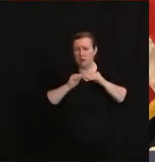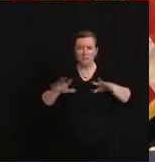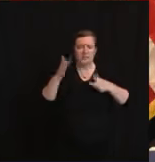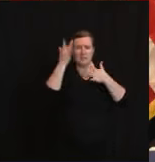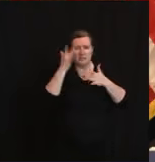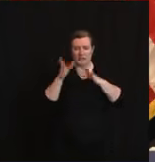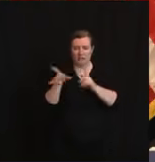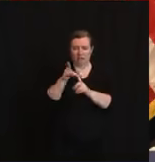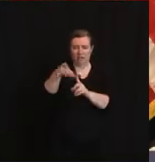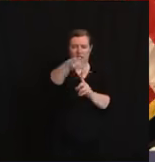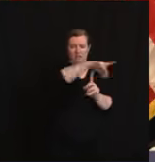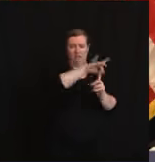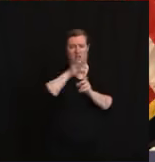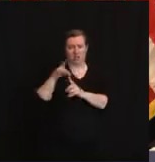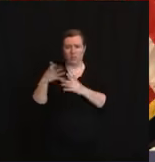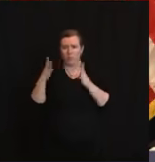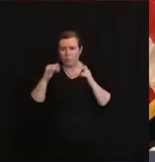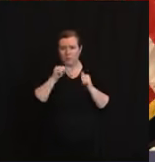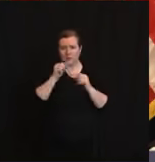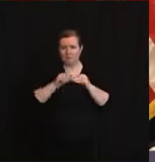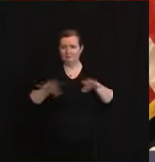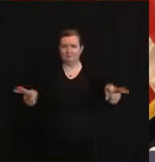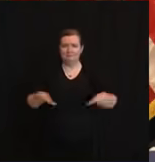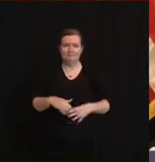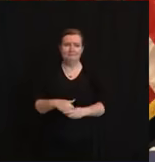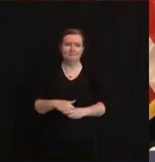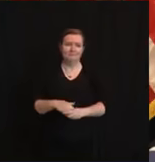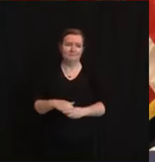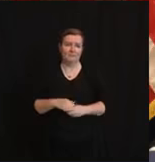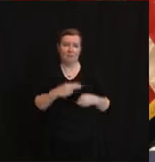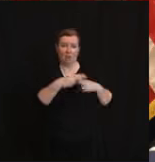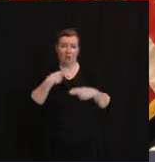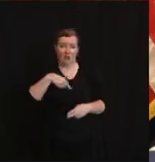This notion of fascism is ridiculous. We're trying to save lives.